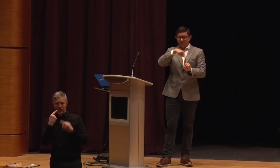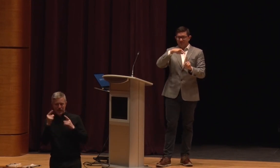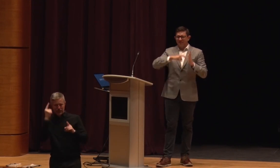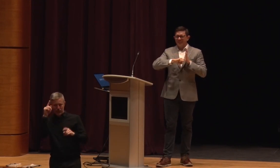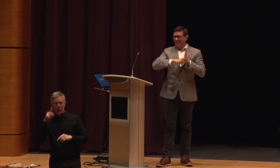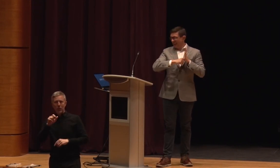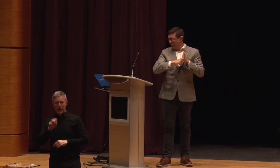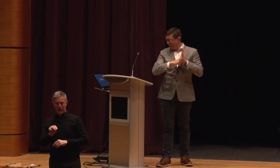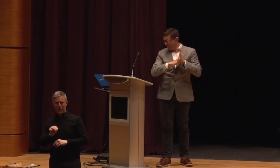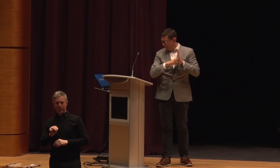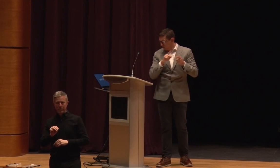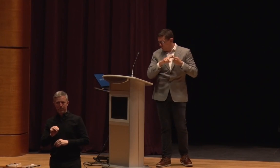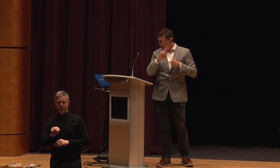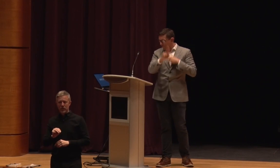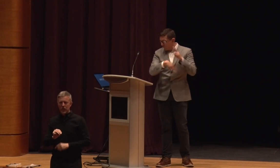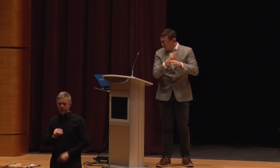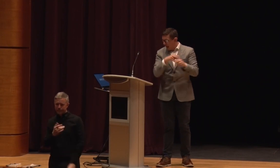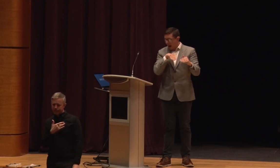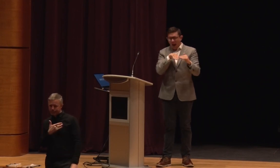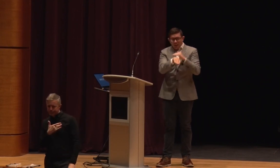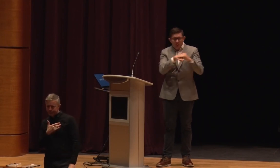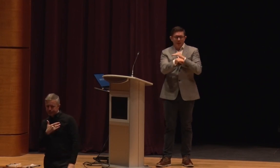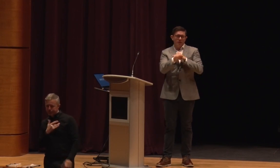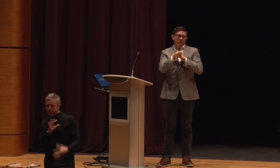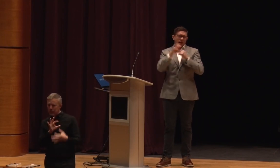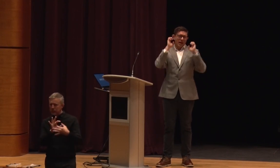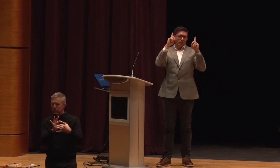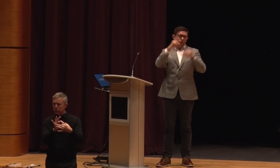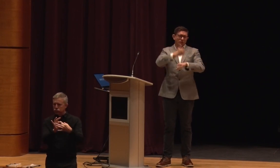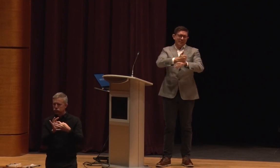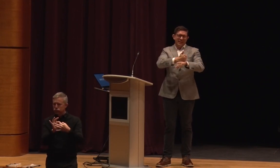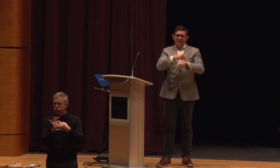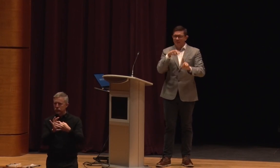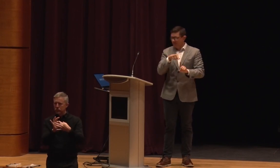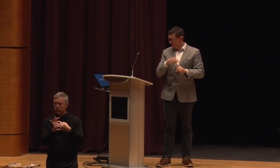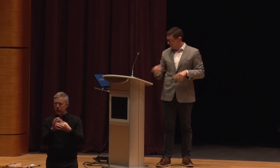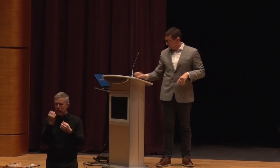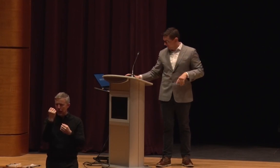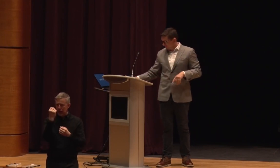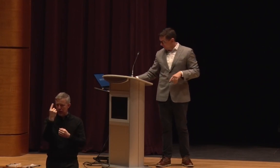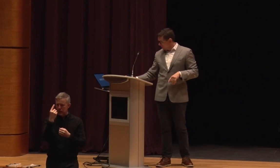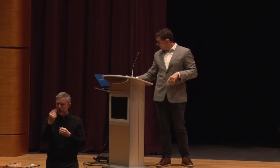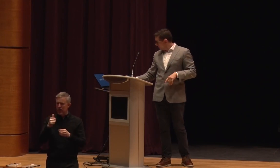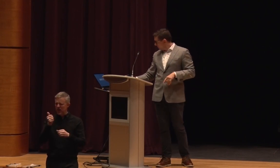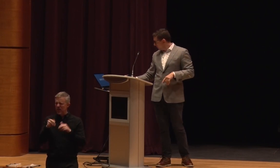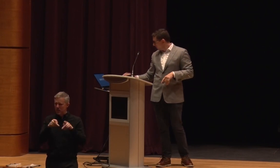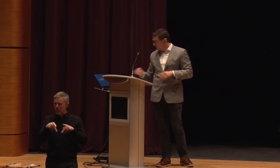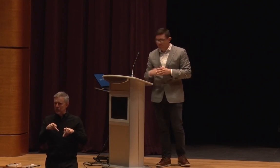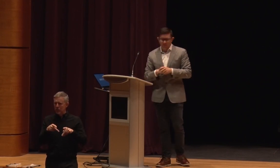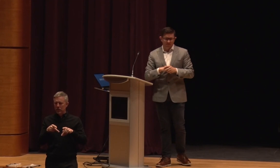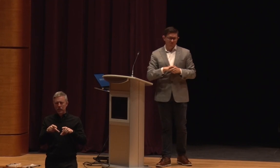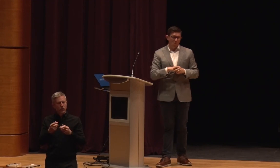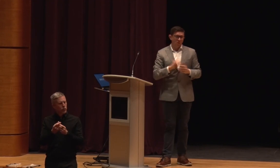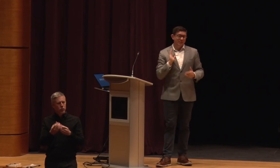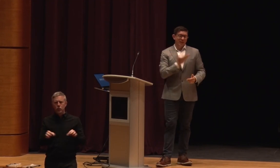So empathy, this is key to the universal accessibility education setup.